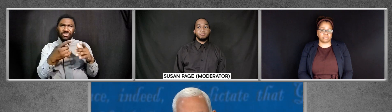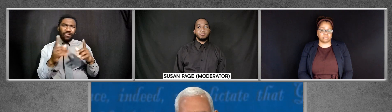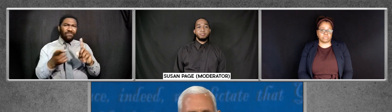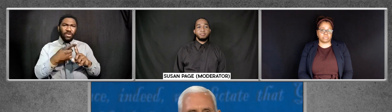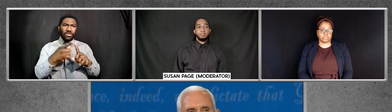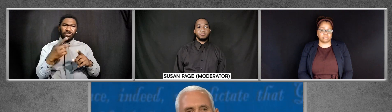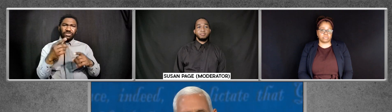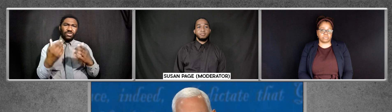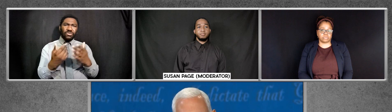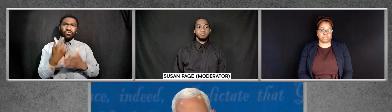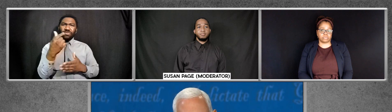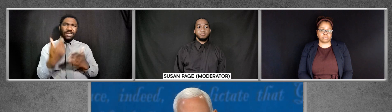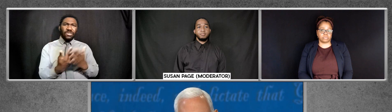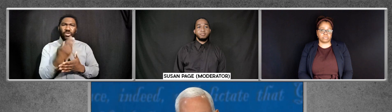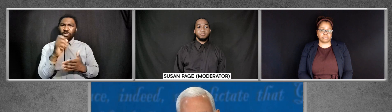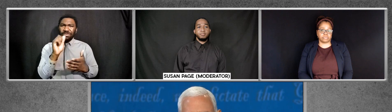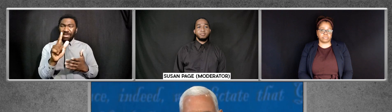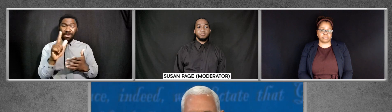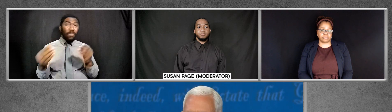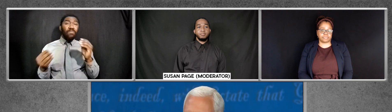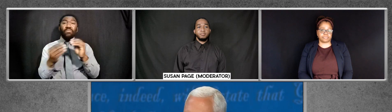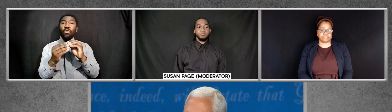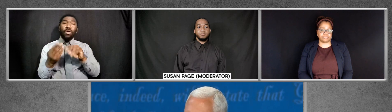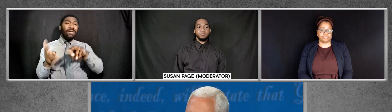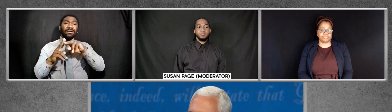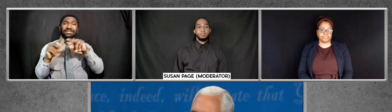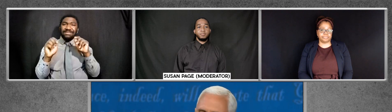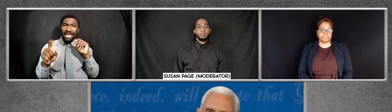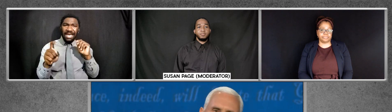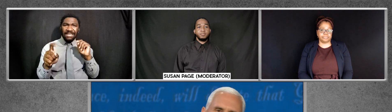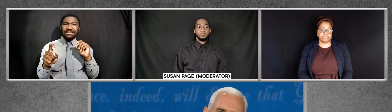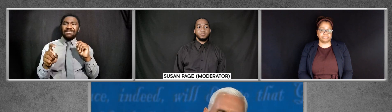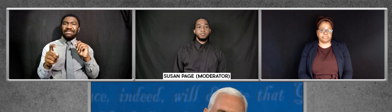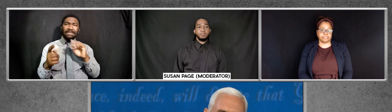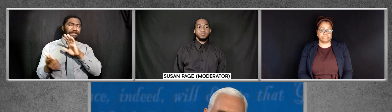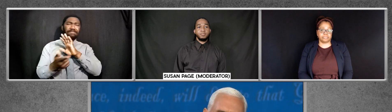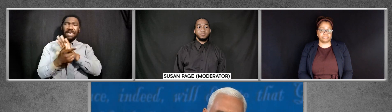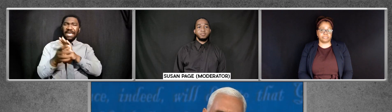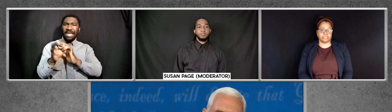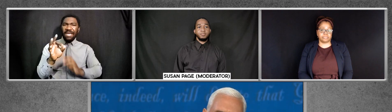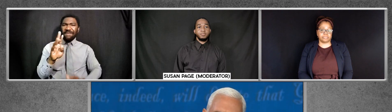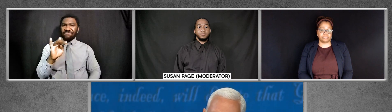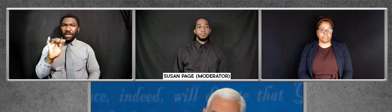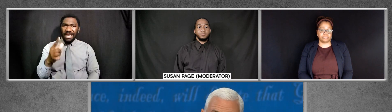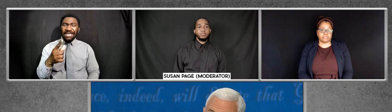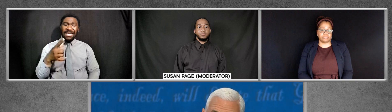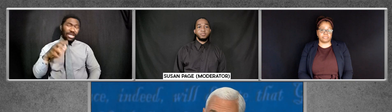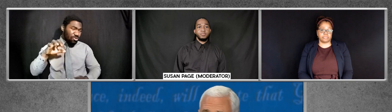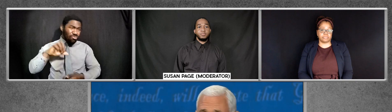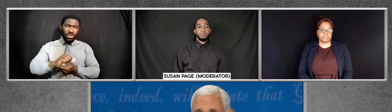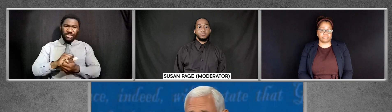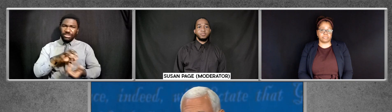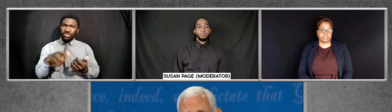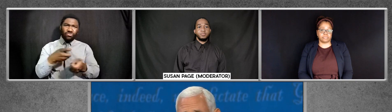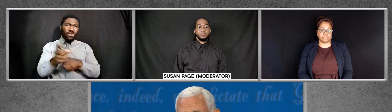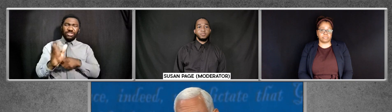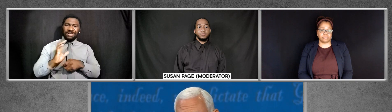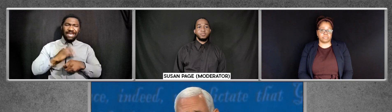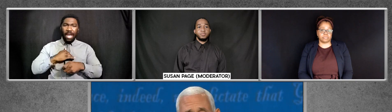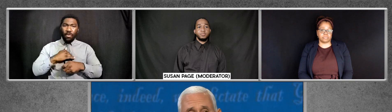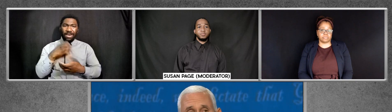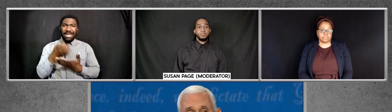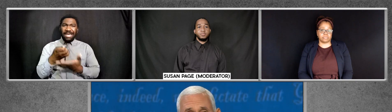banning fracking, abolishing fossil fuel, crushing American energy, and economic surrender to China is a prescription